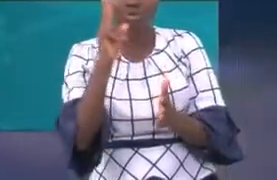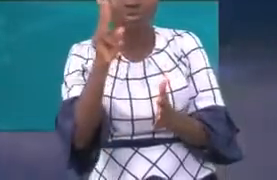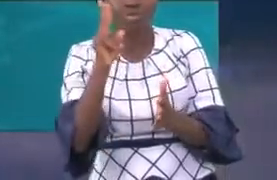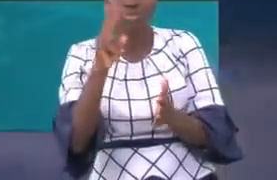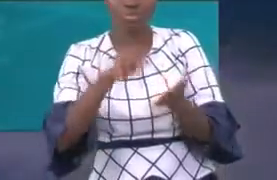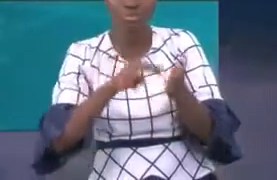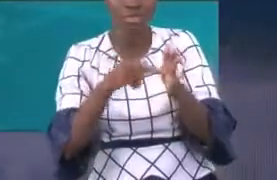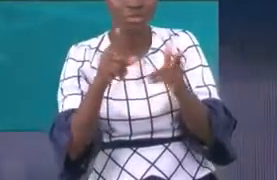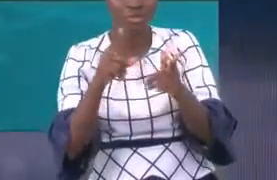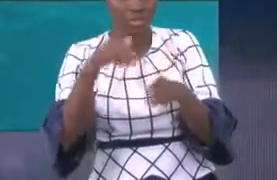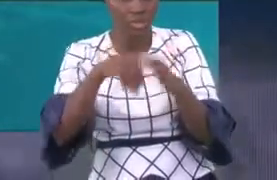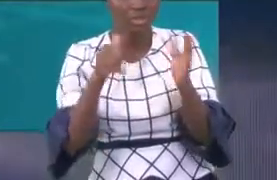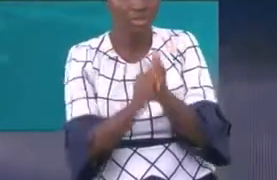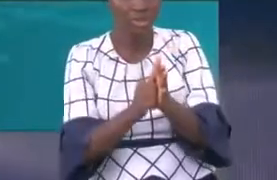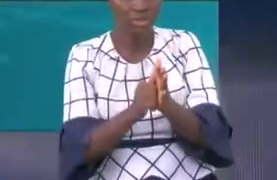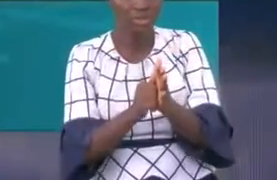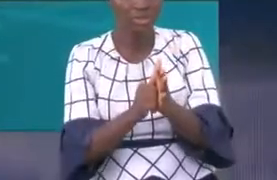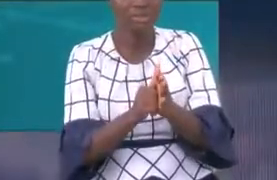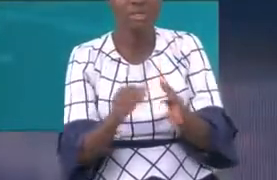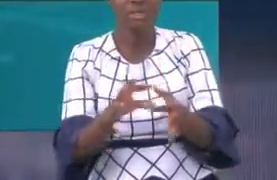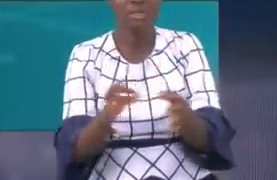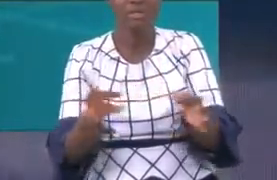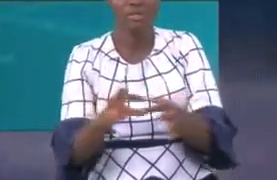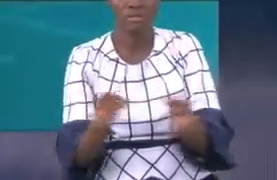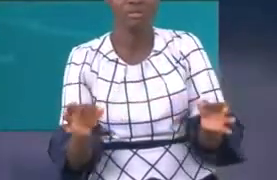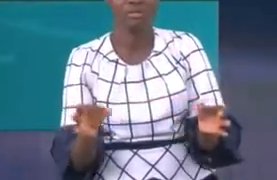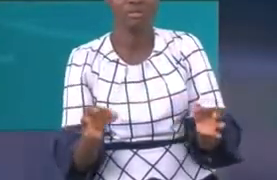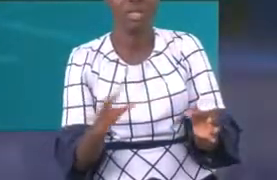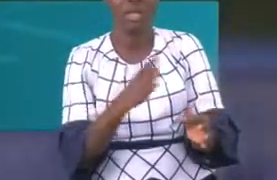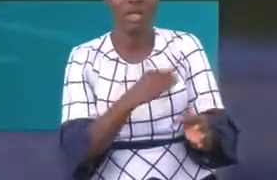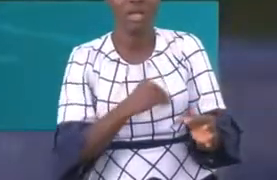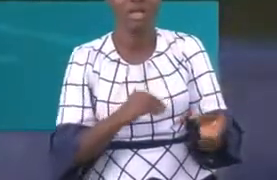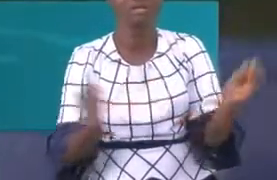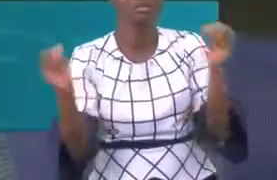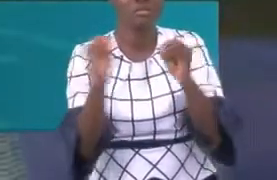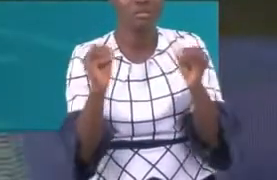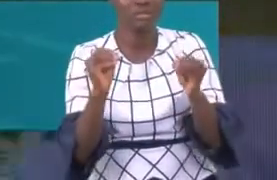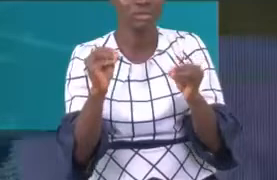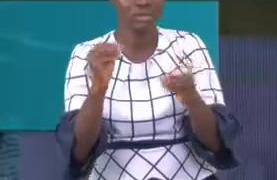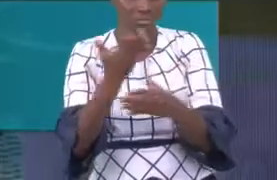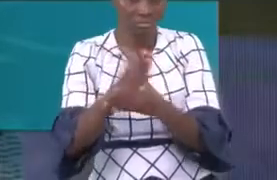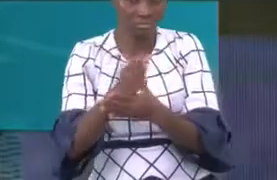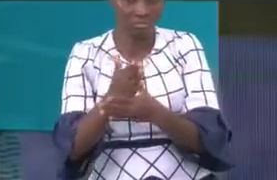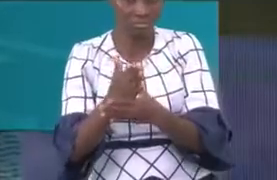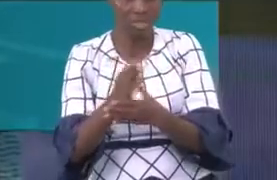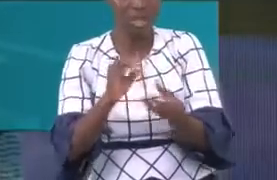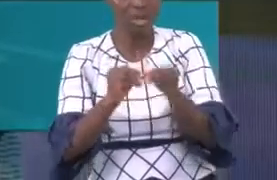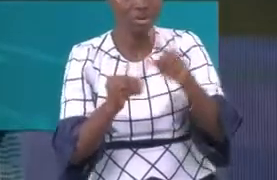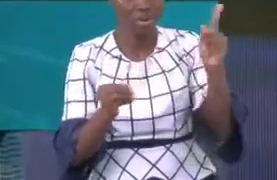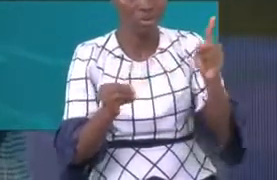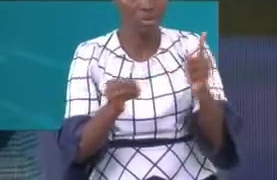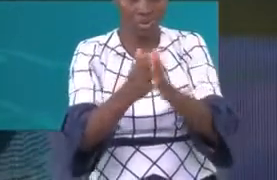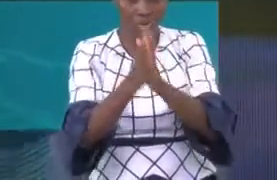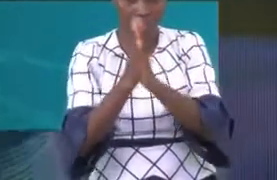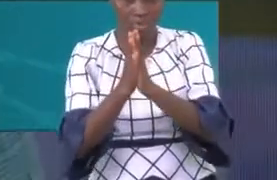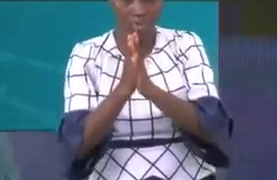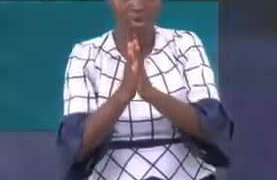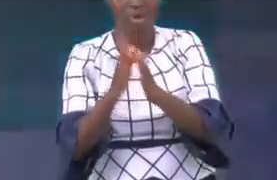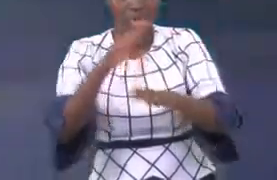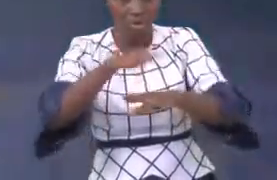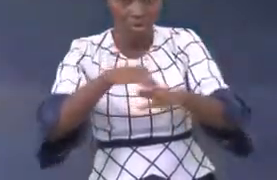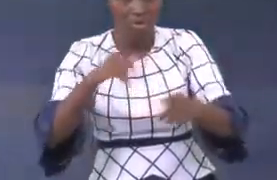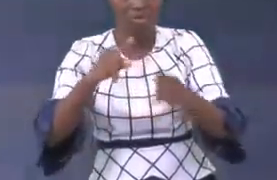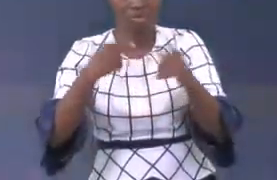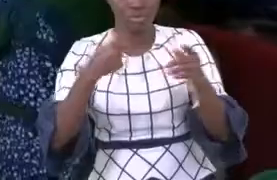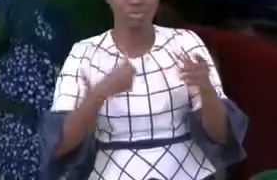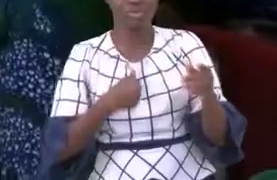Number one, call unto me. Number two, and I will answer. He will answer